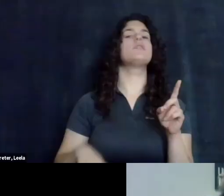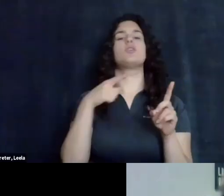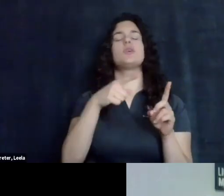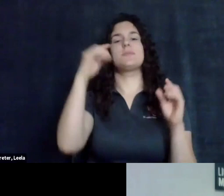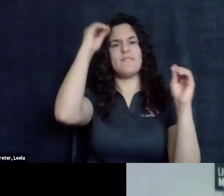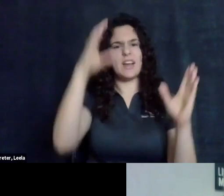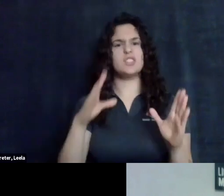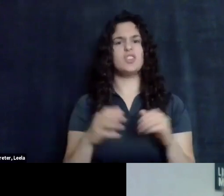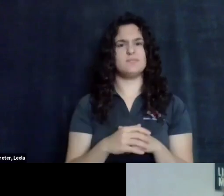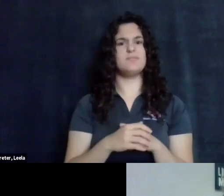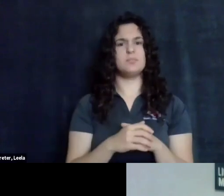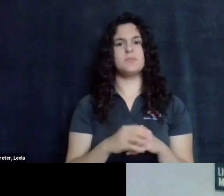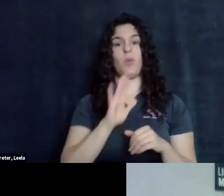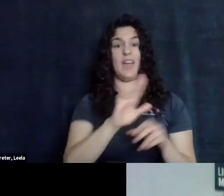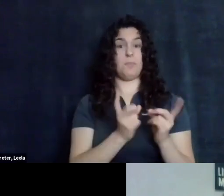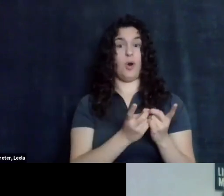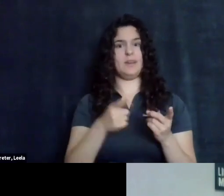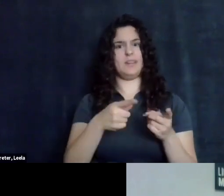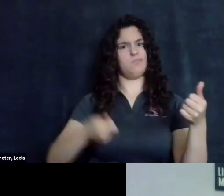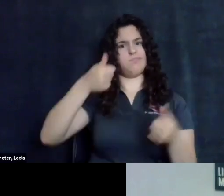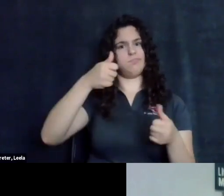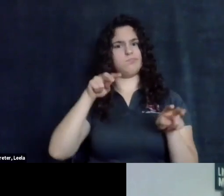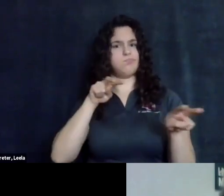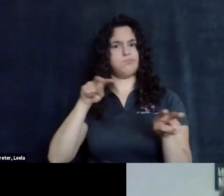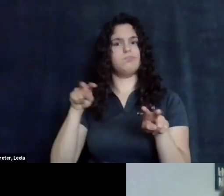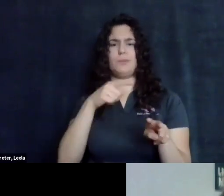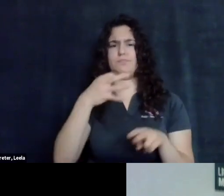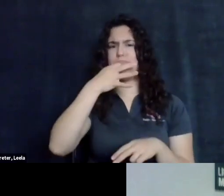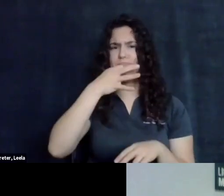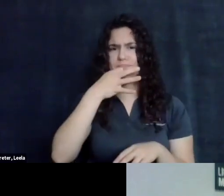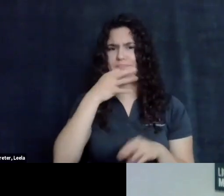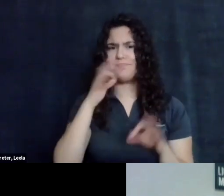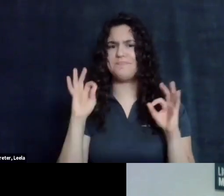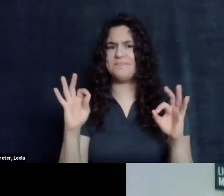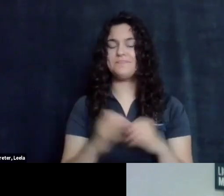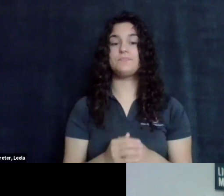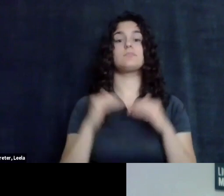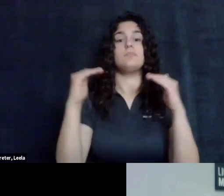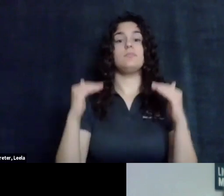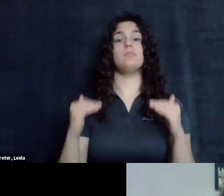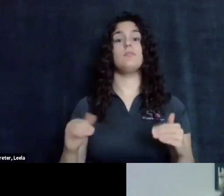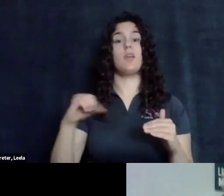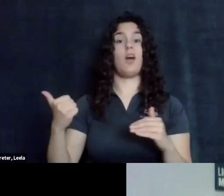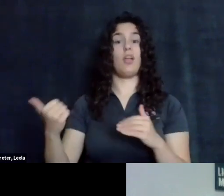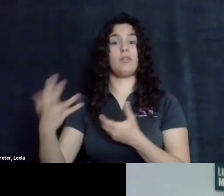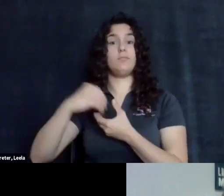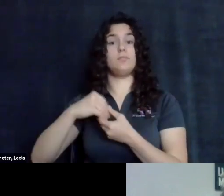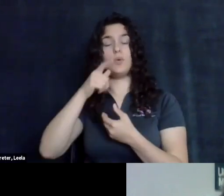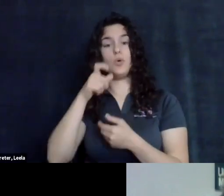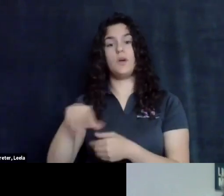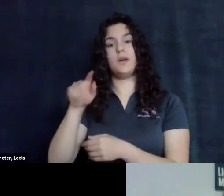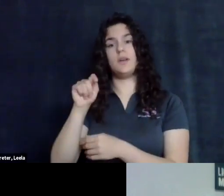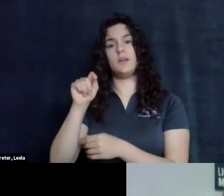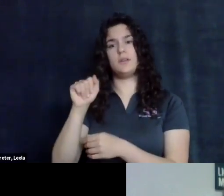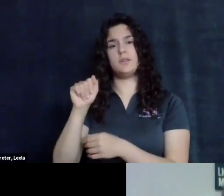basically he oversees that department. So he's definitely the expert. Also joining us today is Tali Polanco, who is